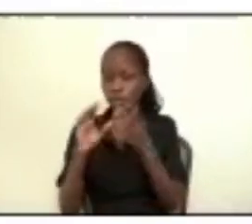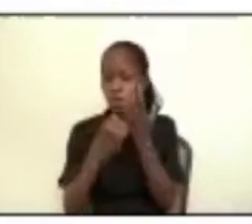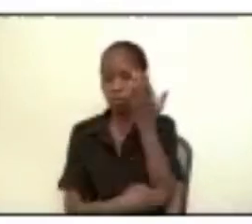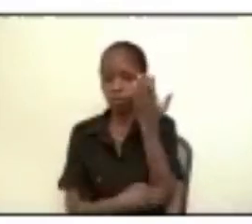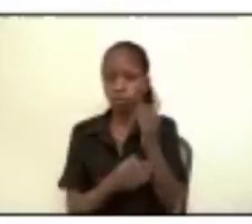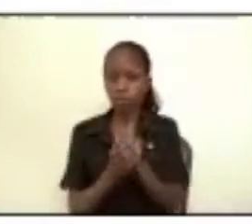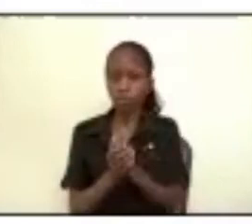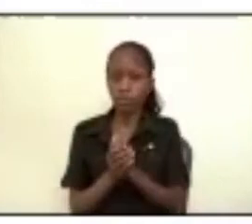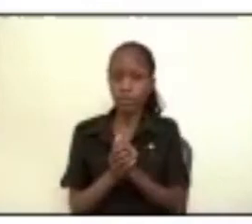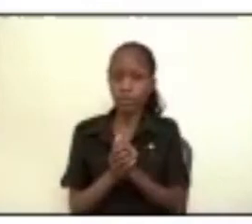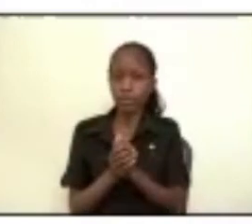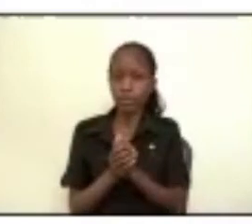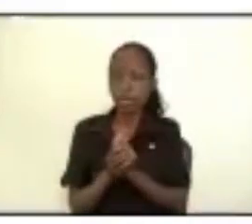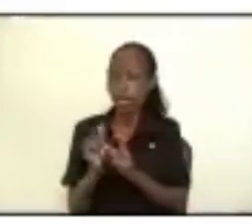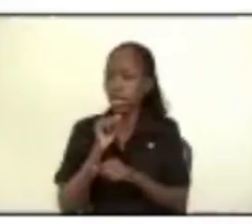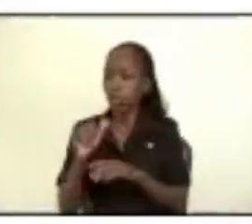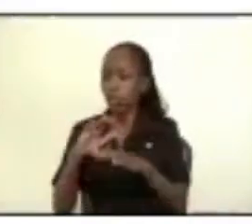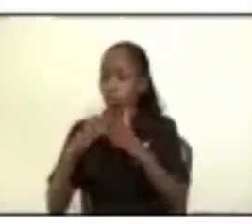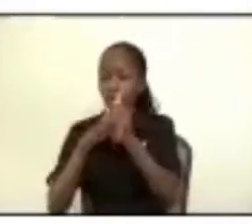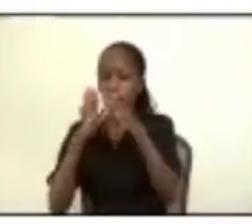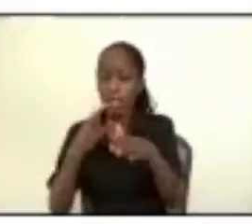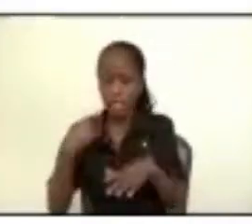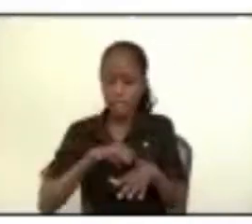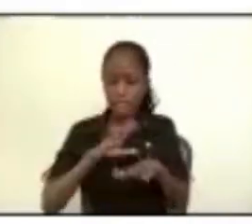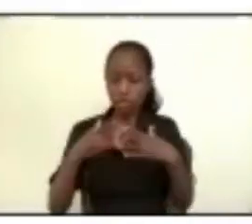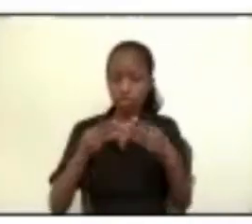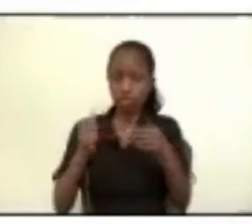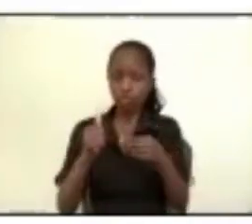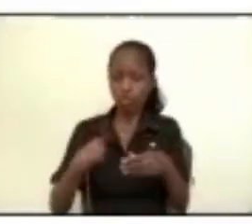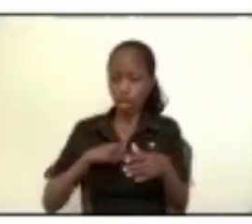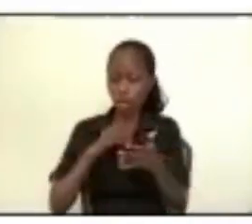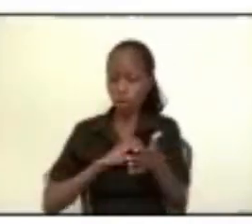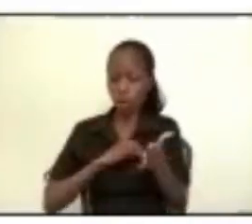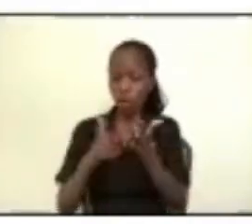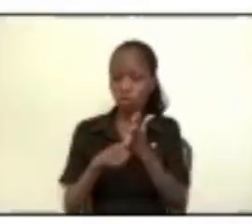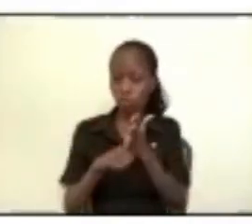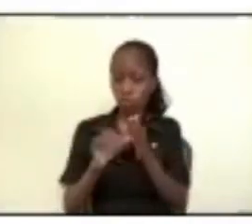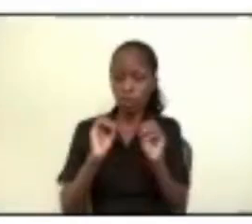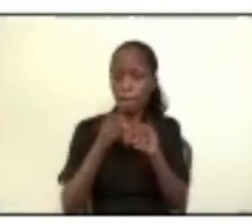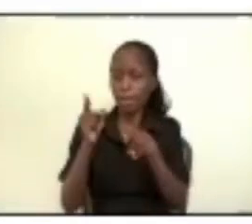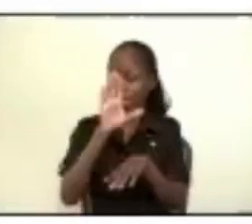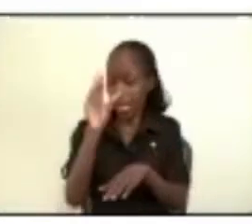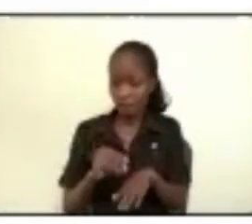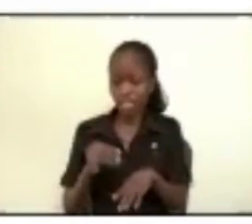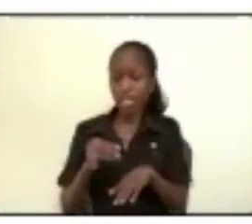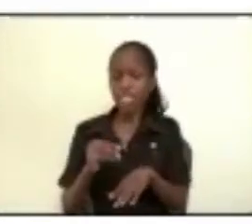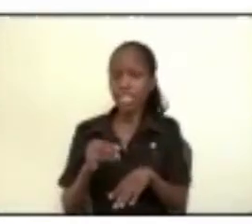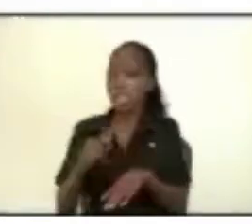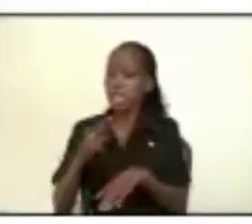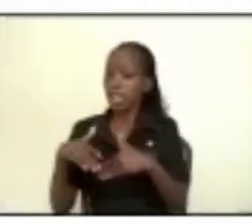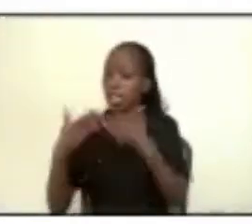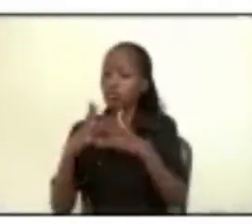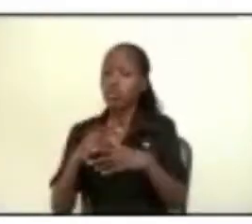it's not the world leaders telling us how to solve our own issues, but it's us African voices who are actually giving the